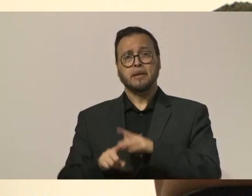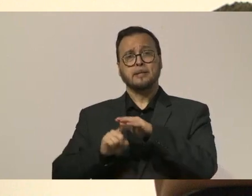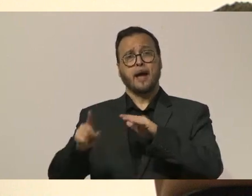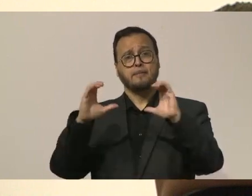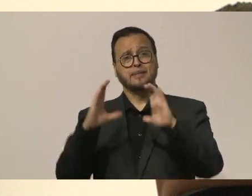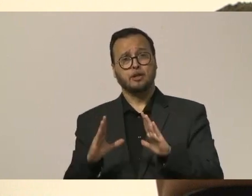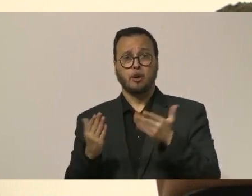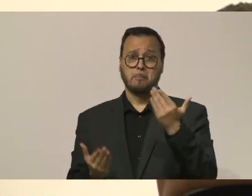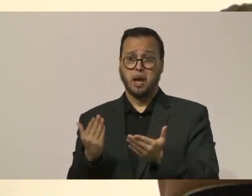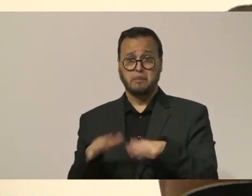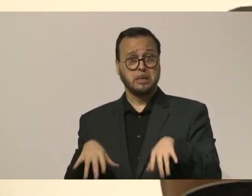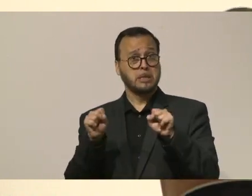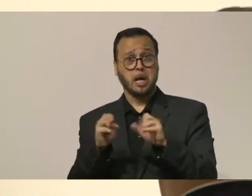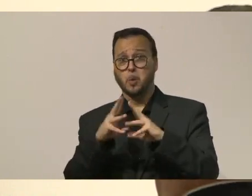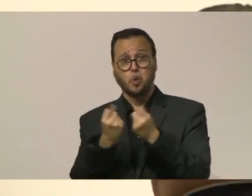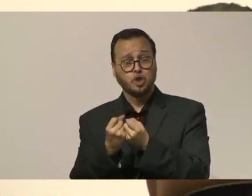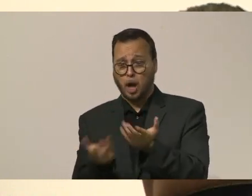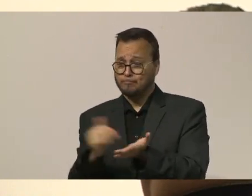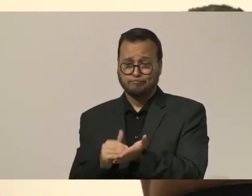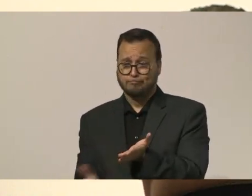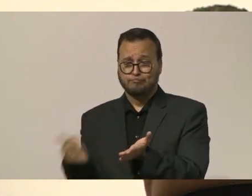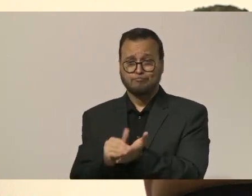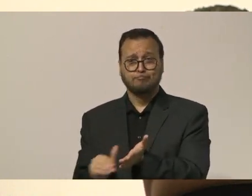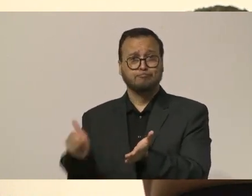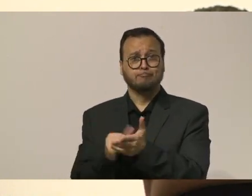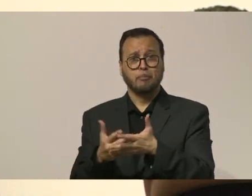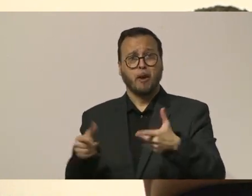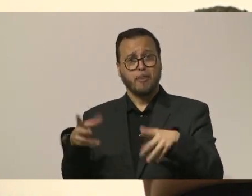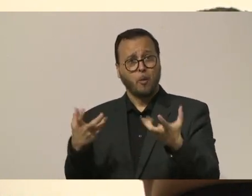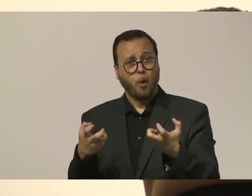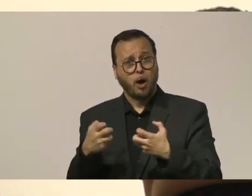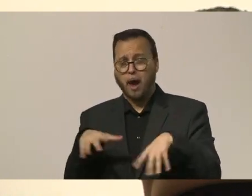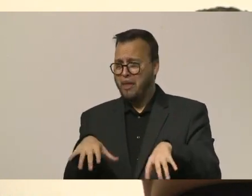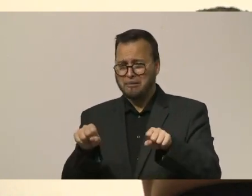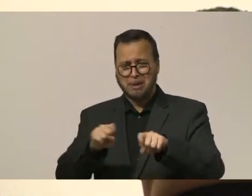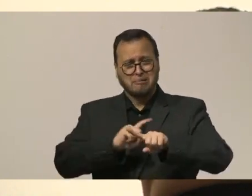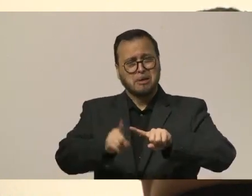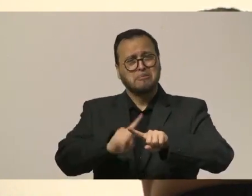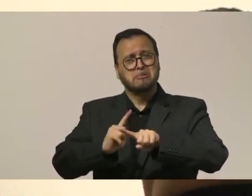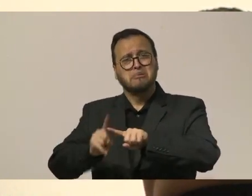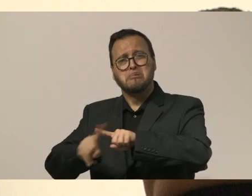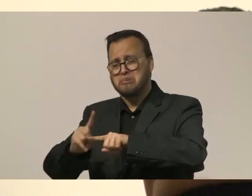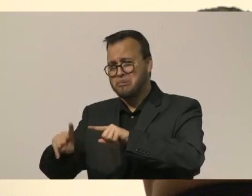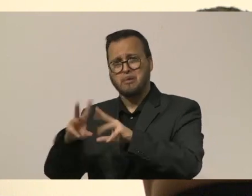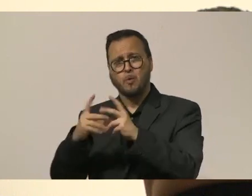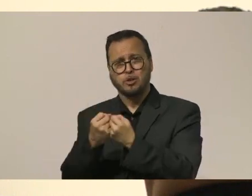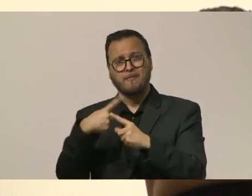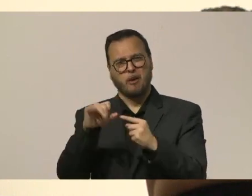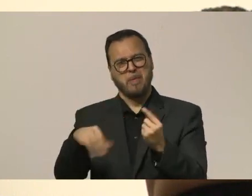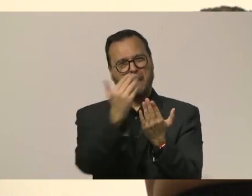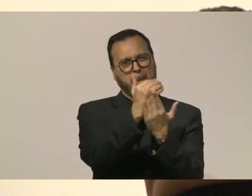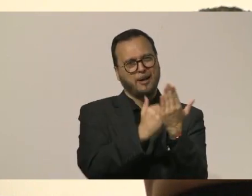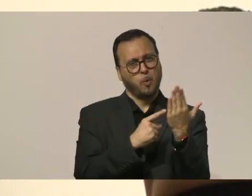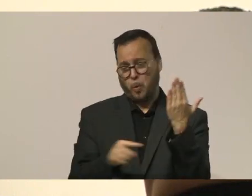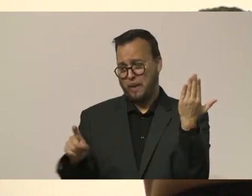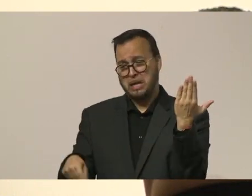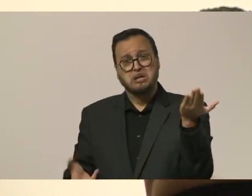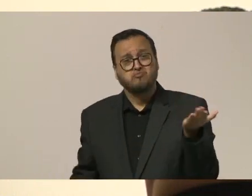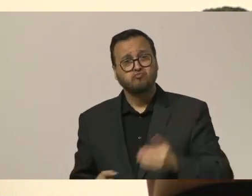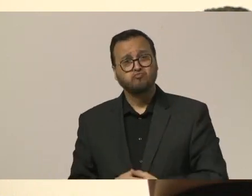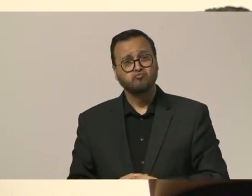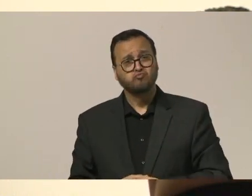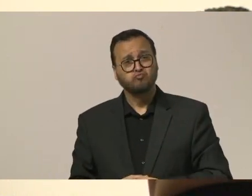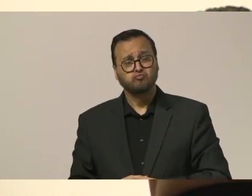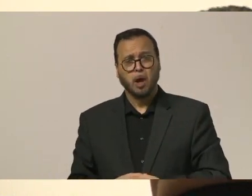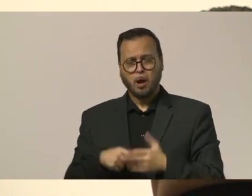may repeat a workshop as often as they want to, and they can take as many different workshops from that menu as they need.